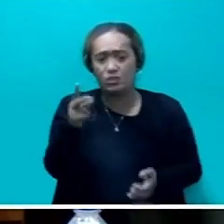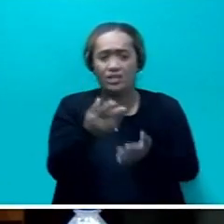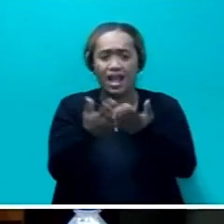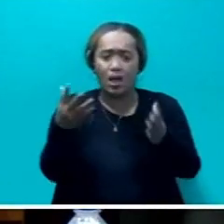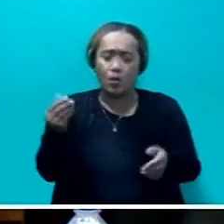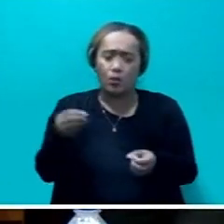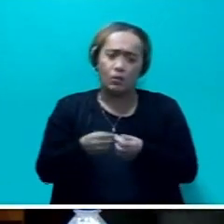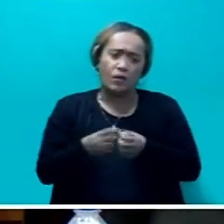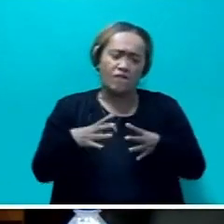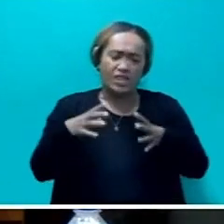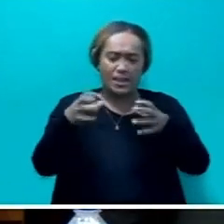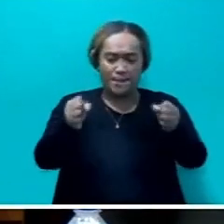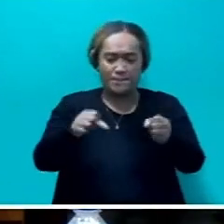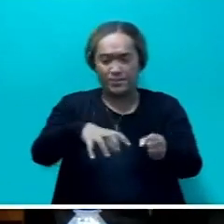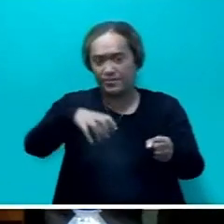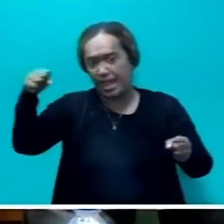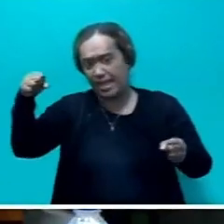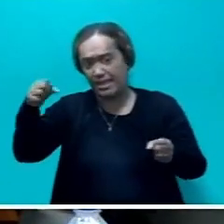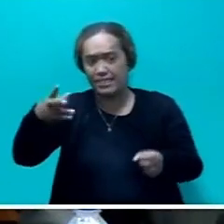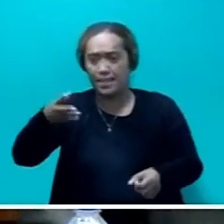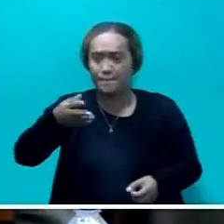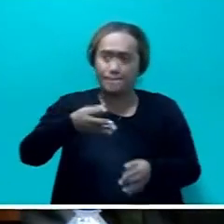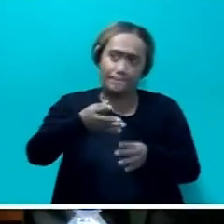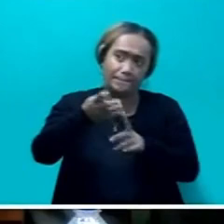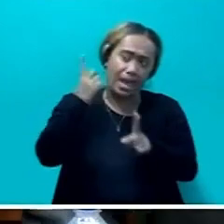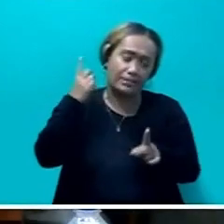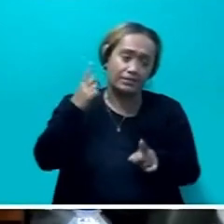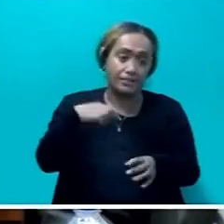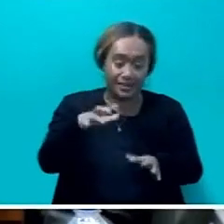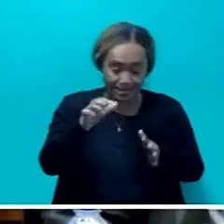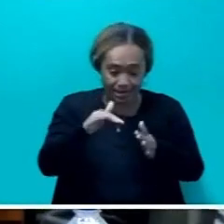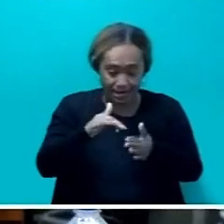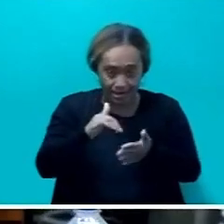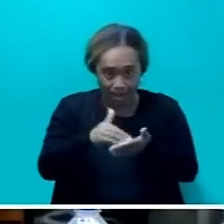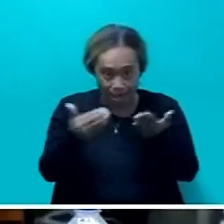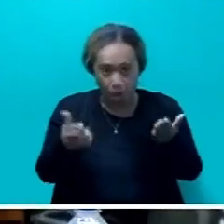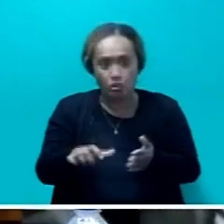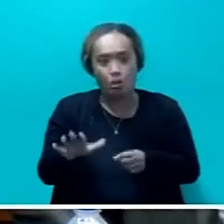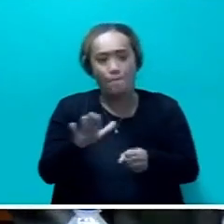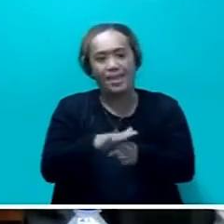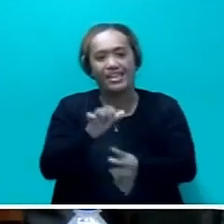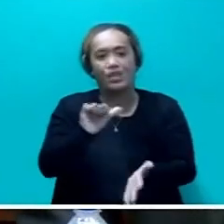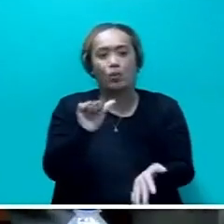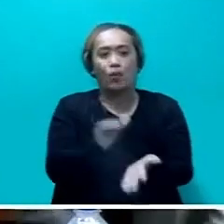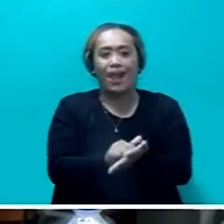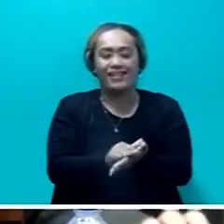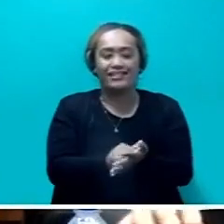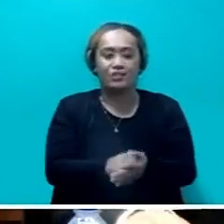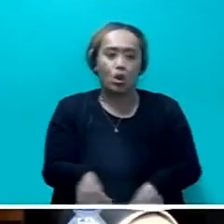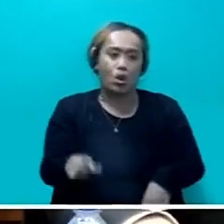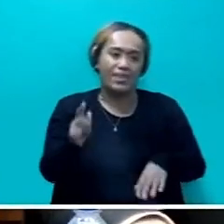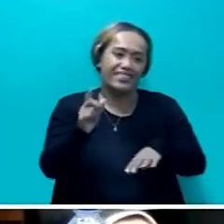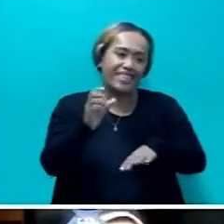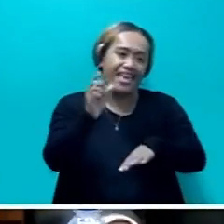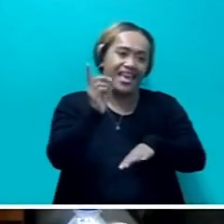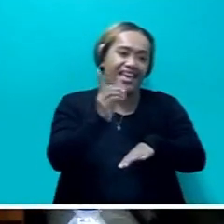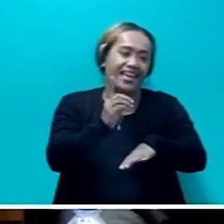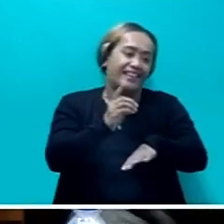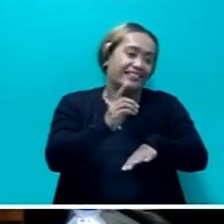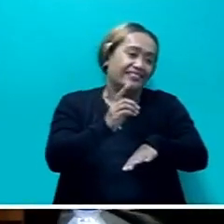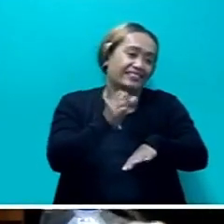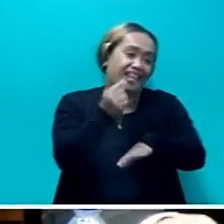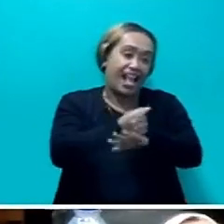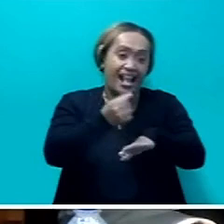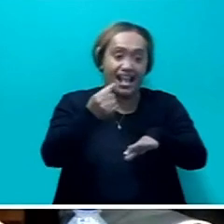past, but we have the perfect opportunity to put this right. In the Cabinet meeting, Mr. Speaker, say on 14